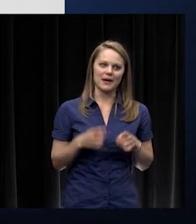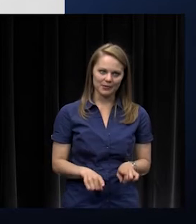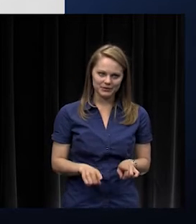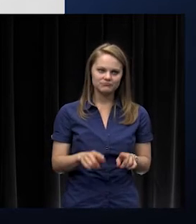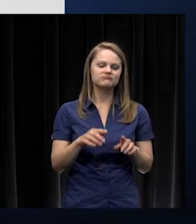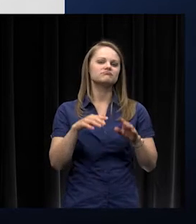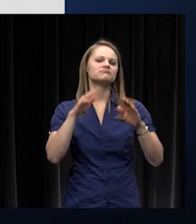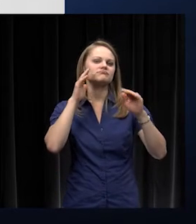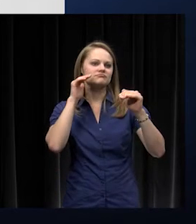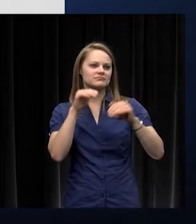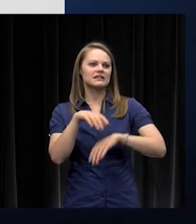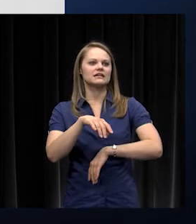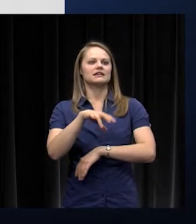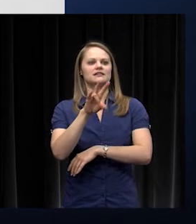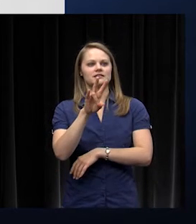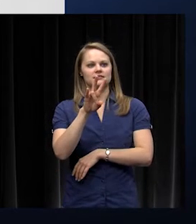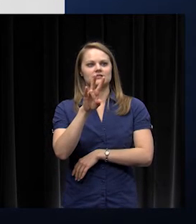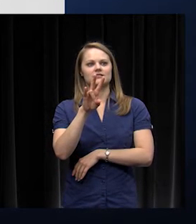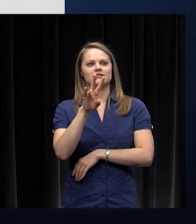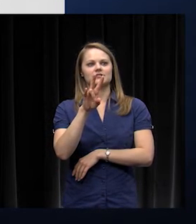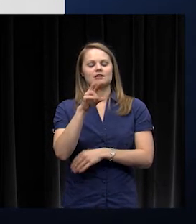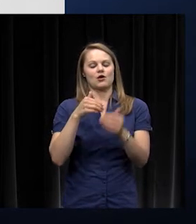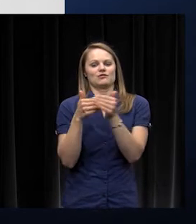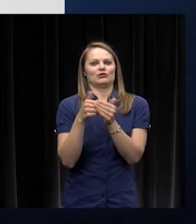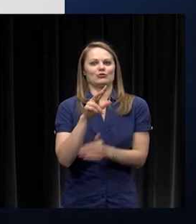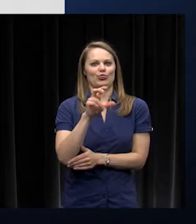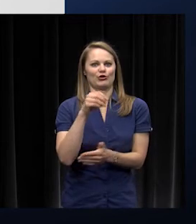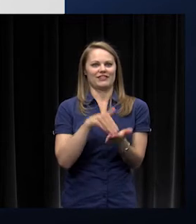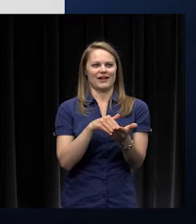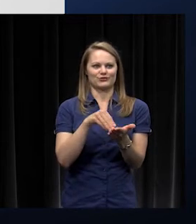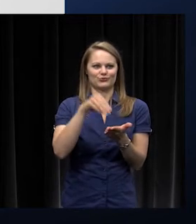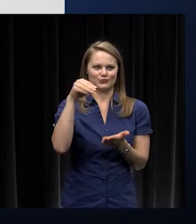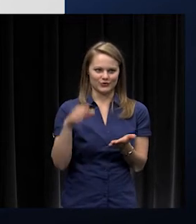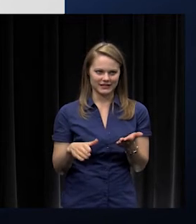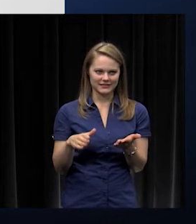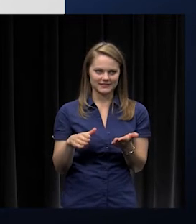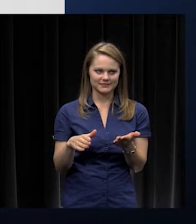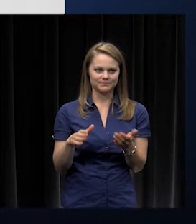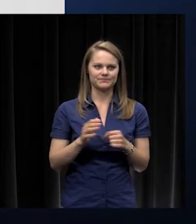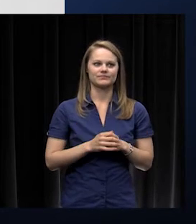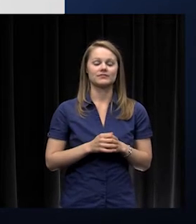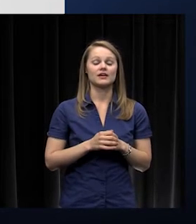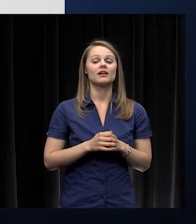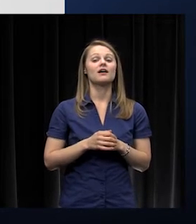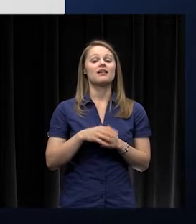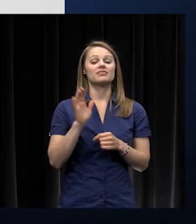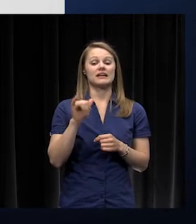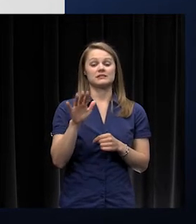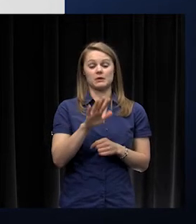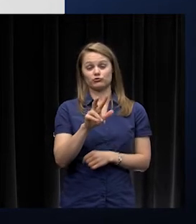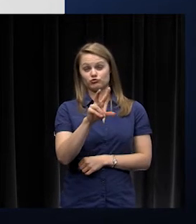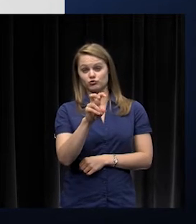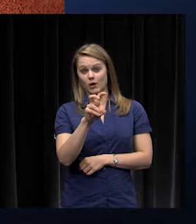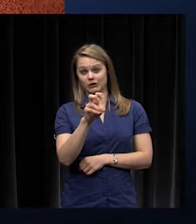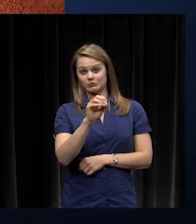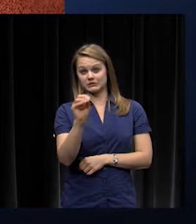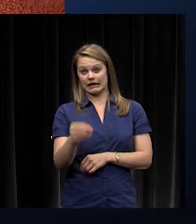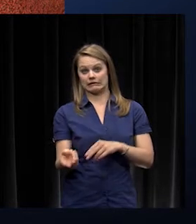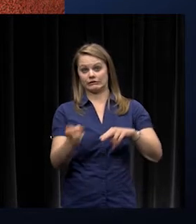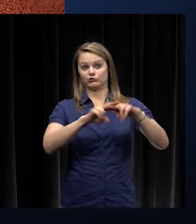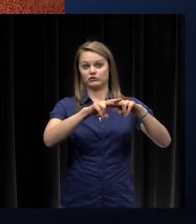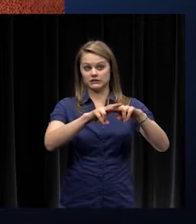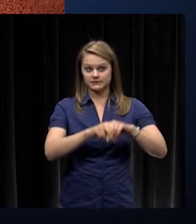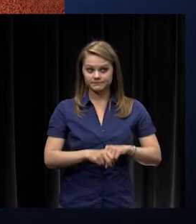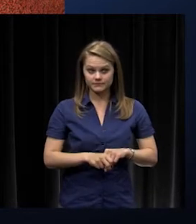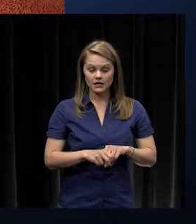29,750 students, nearly 30,000, and we're looking at an approximately 200 increase. So when it comes to